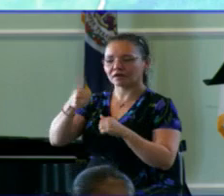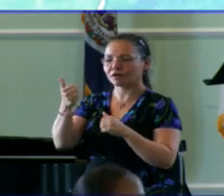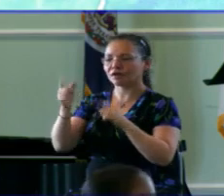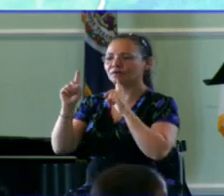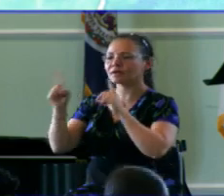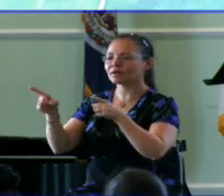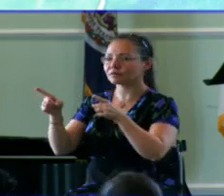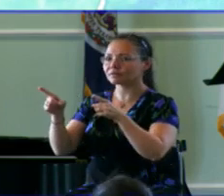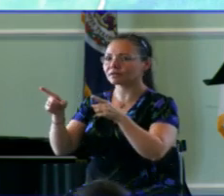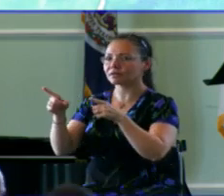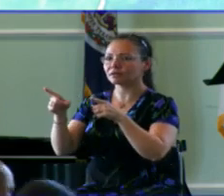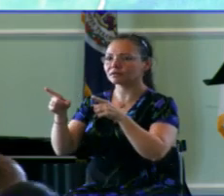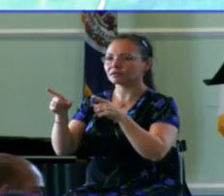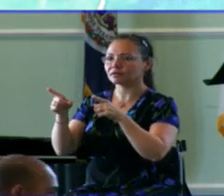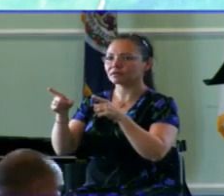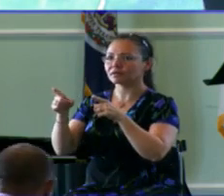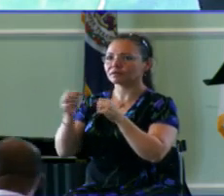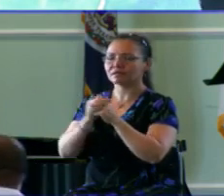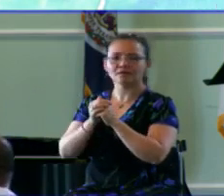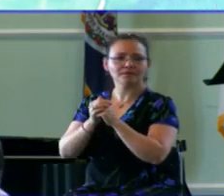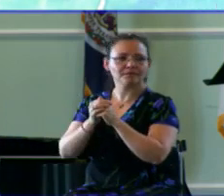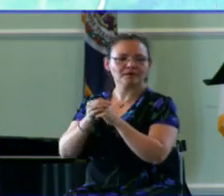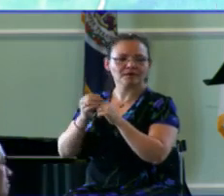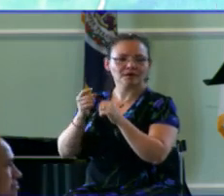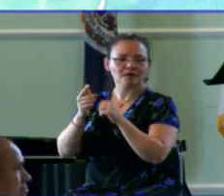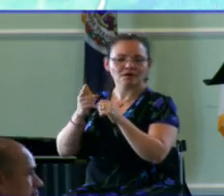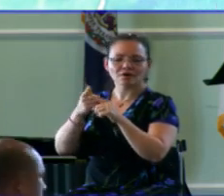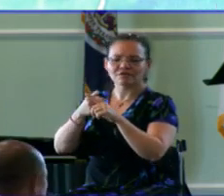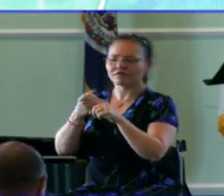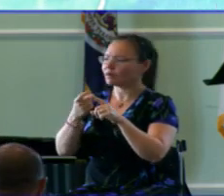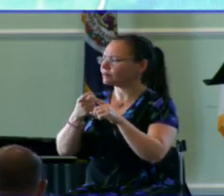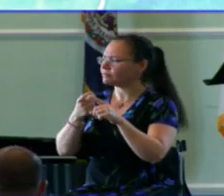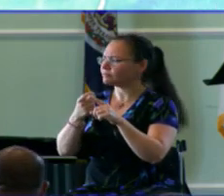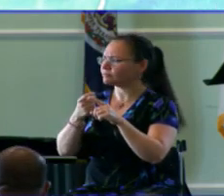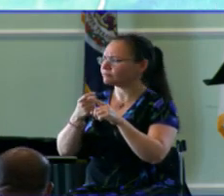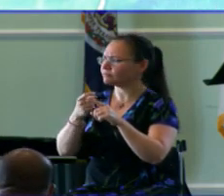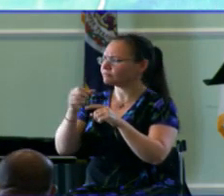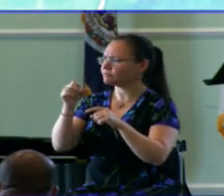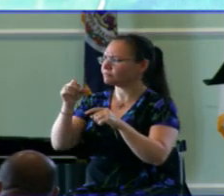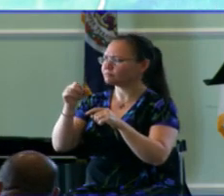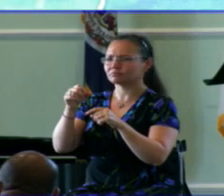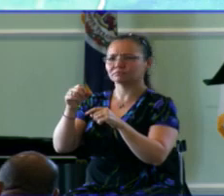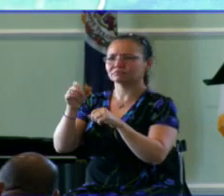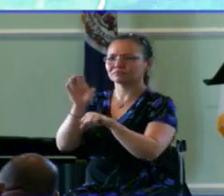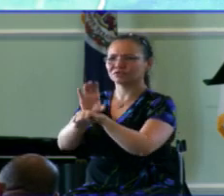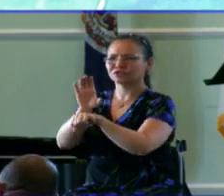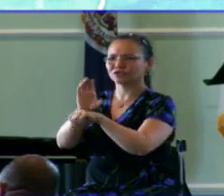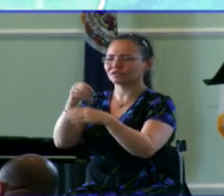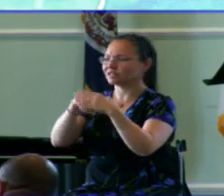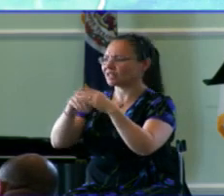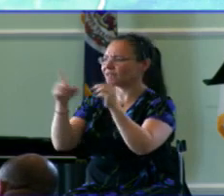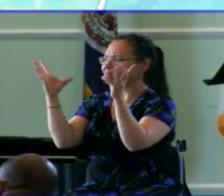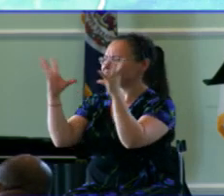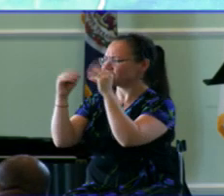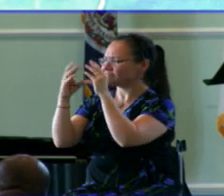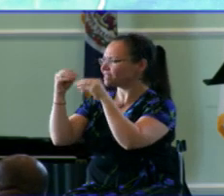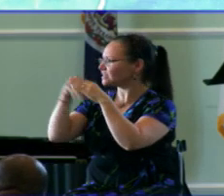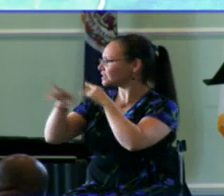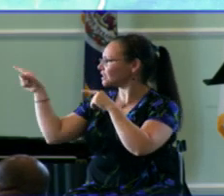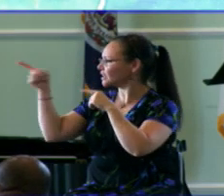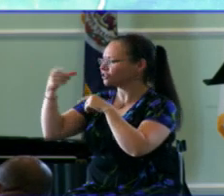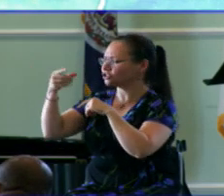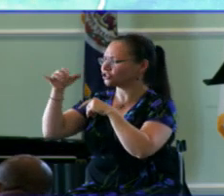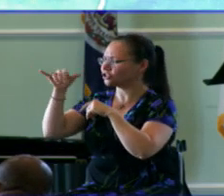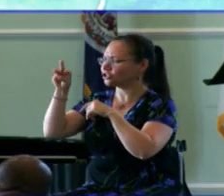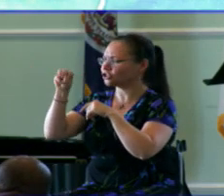and that is from the Spanish church that meets in the gym. And they have an event that